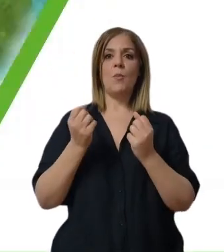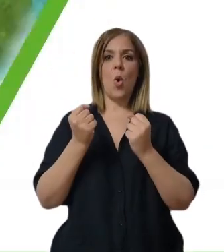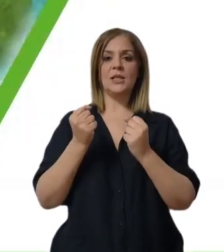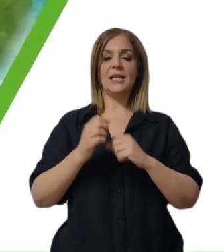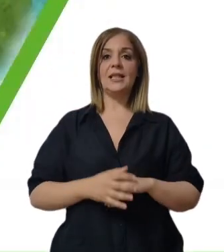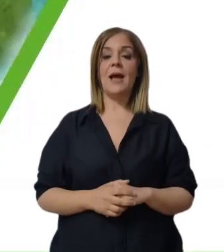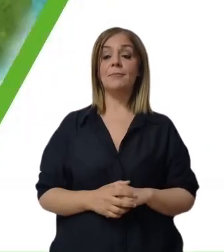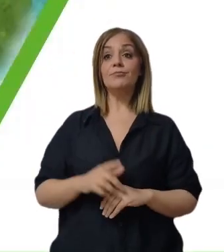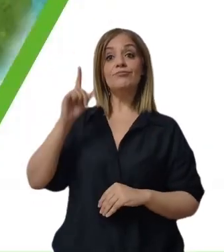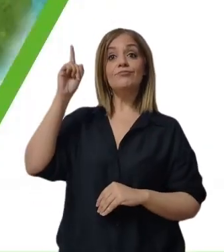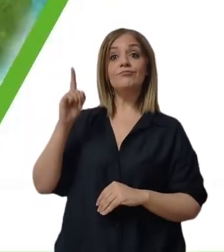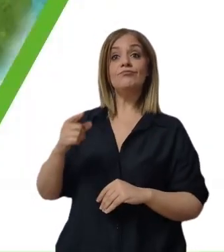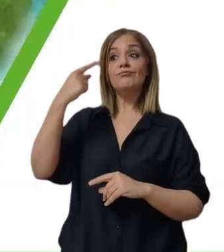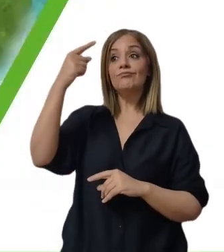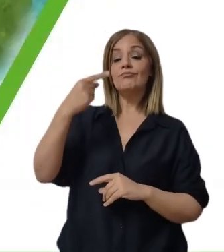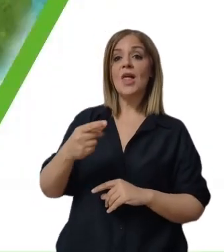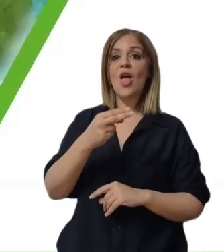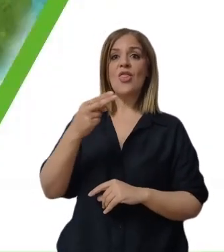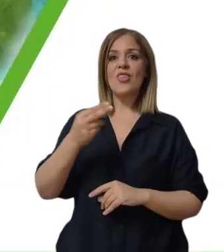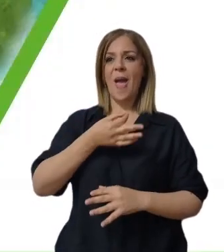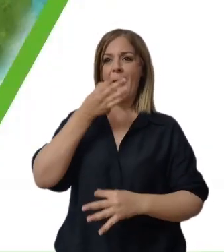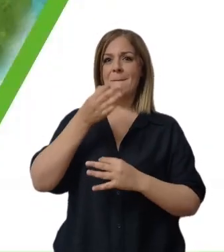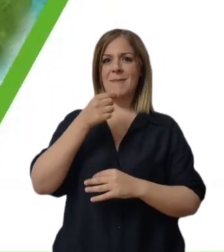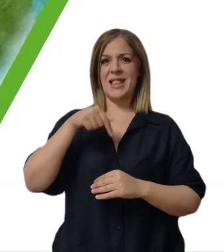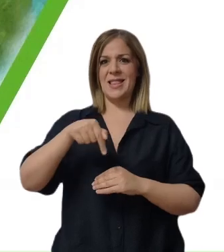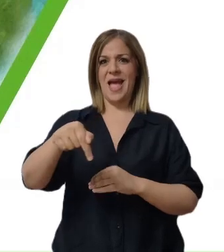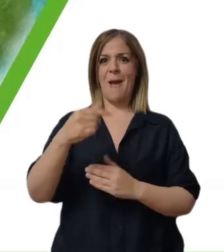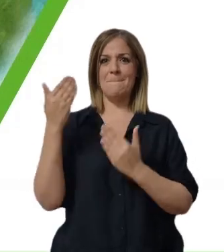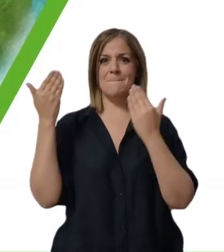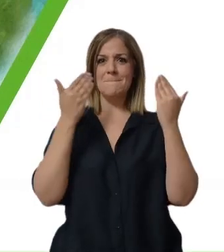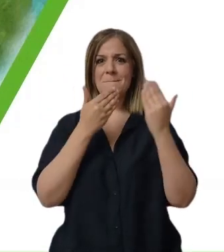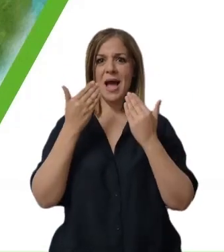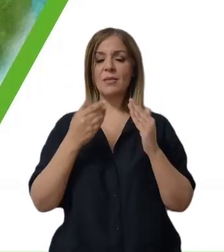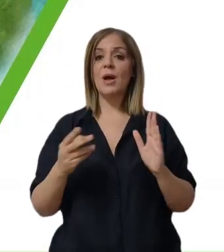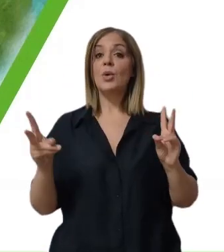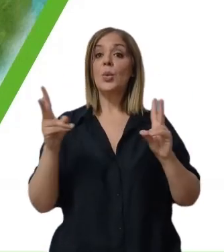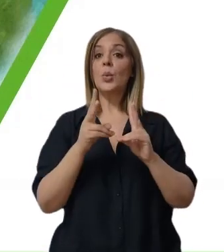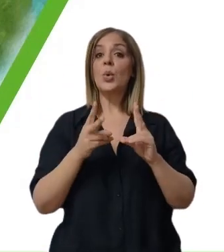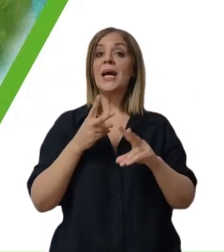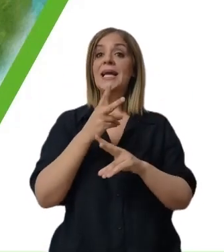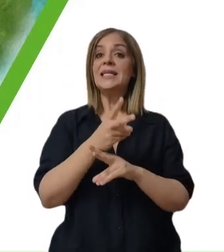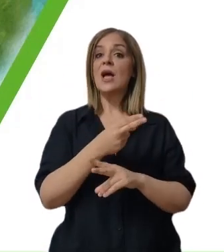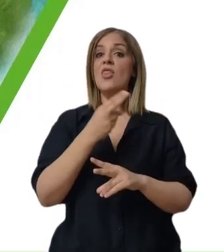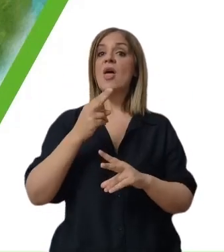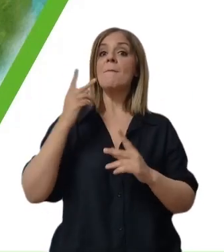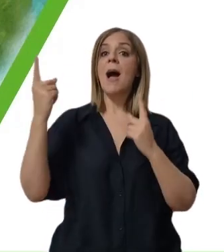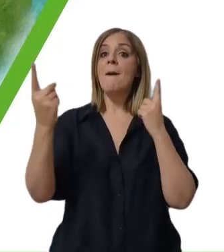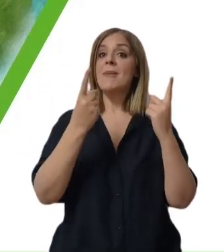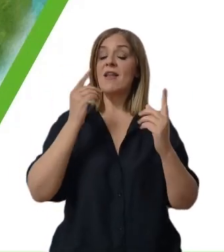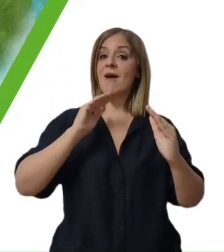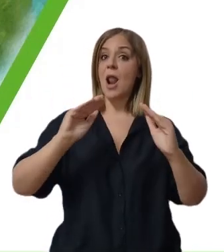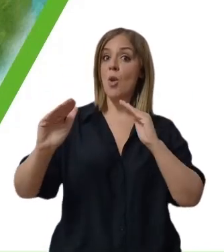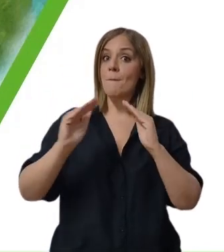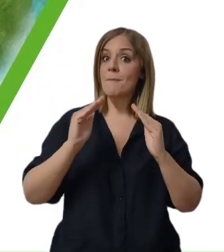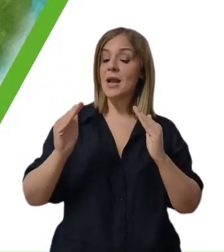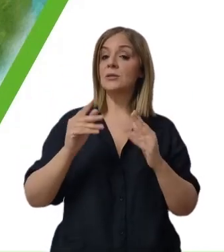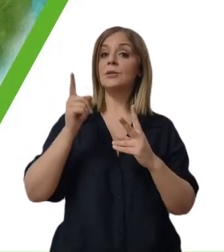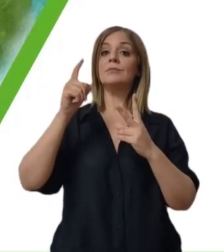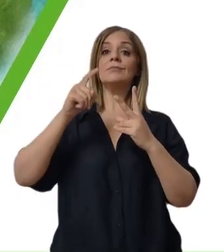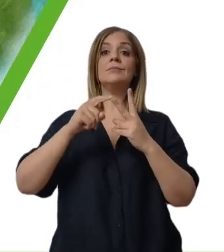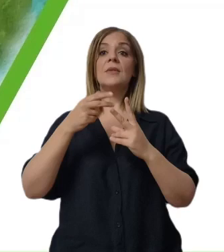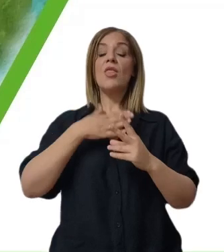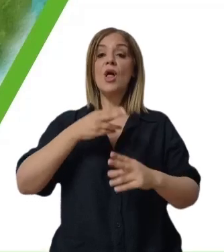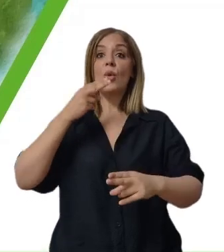Here is the content of what we will see on this webinar. We'll have a short introduction to environmental protection. We'll see some